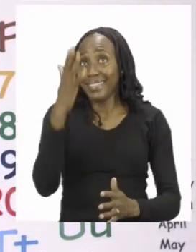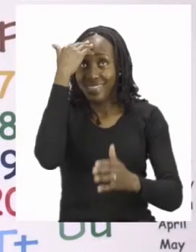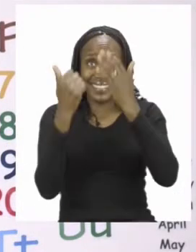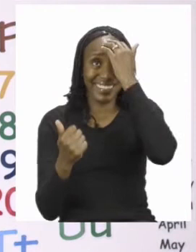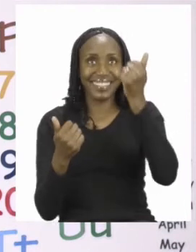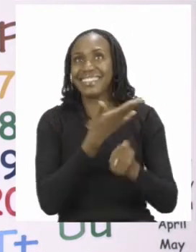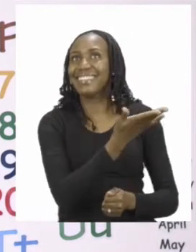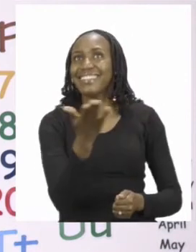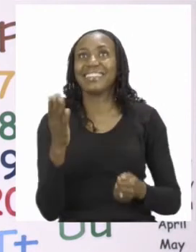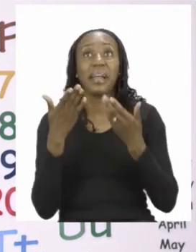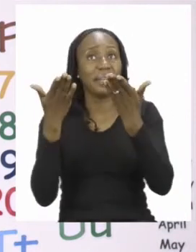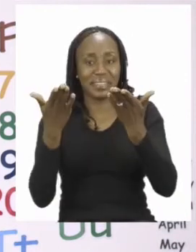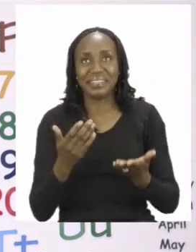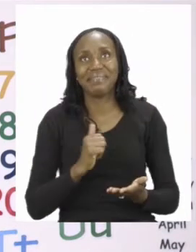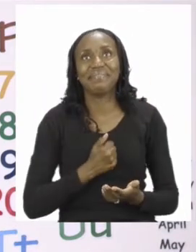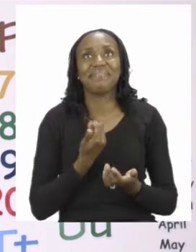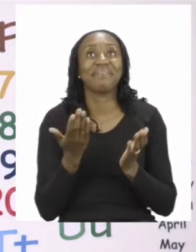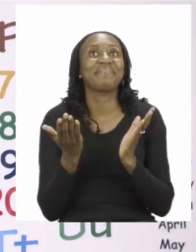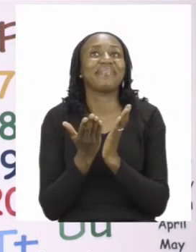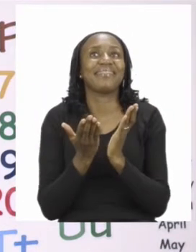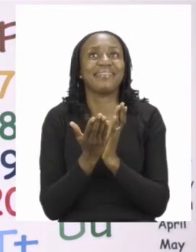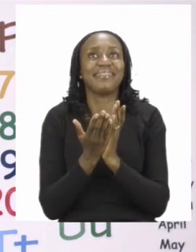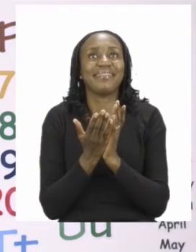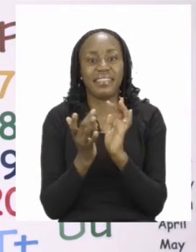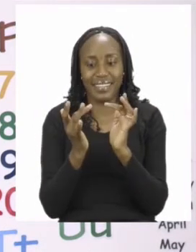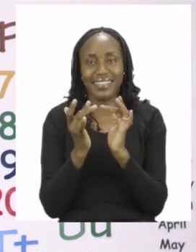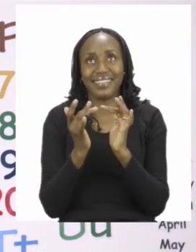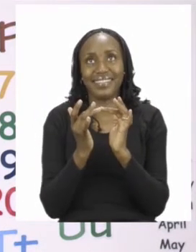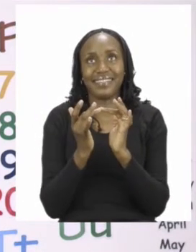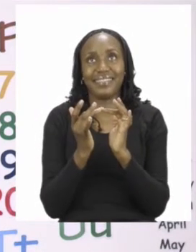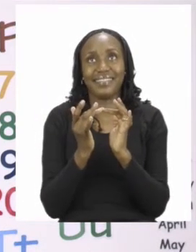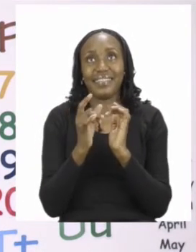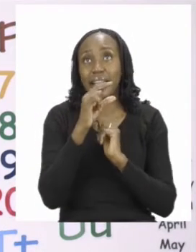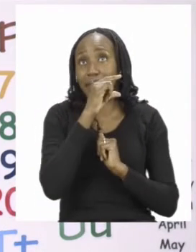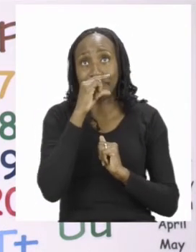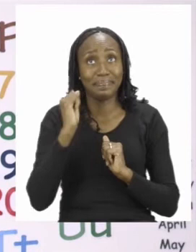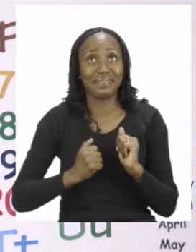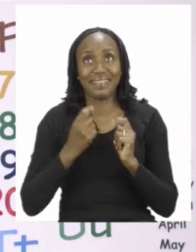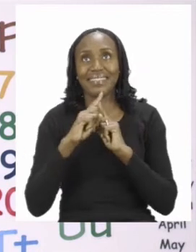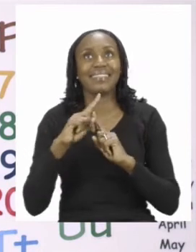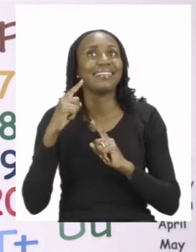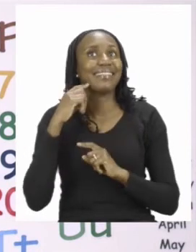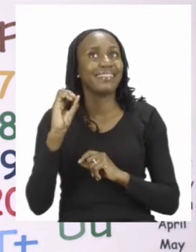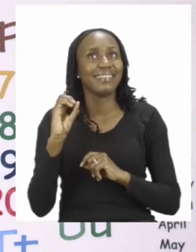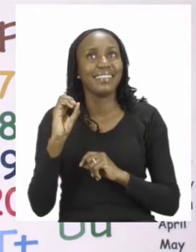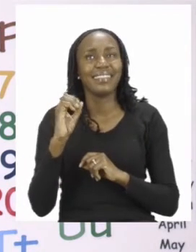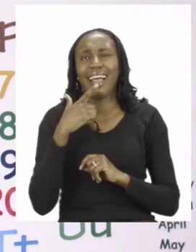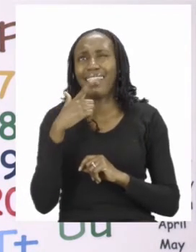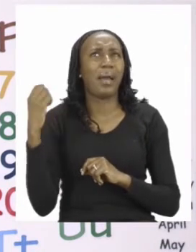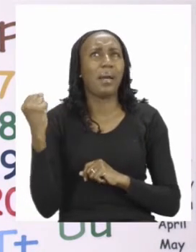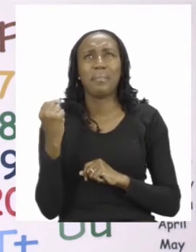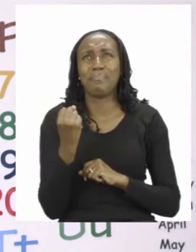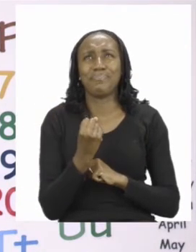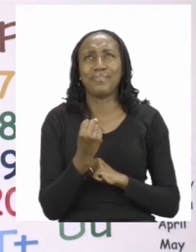Hello everyone and welcome to My Zone Online School. My name is Teacher Mutsa and thank